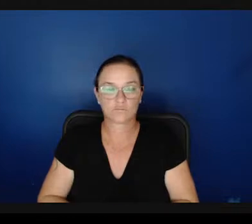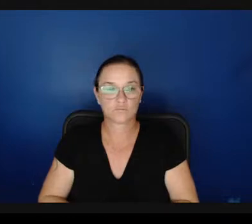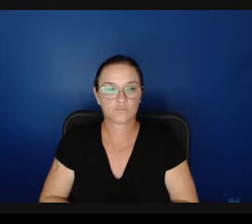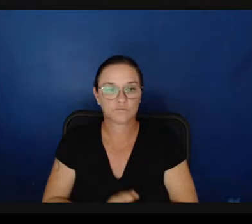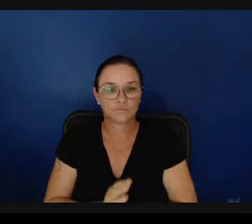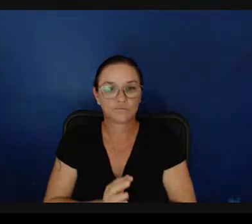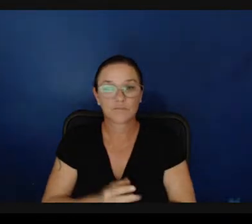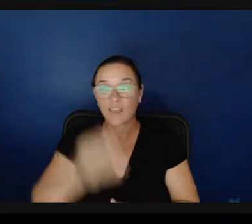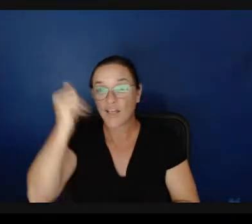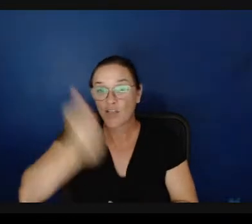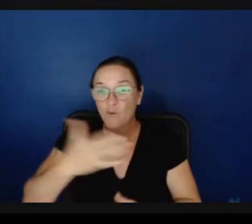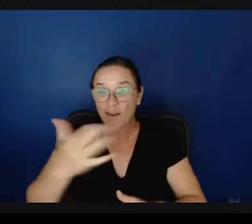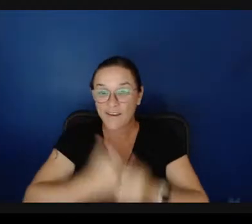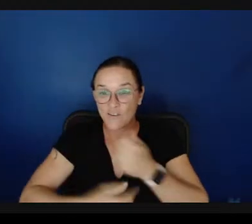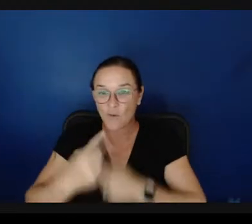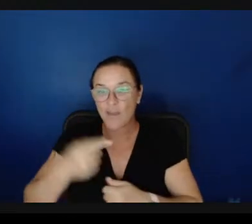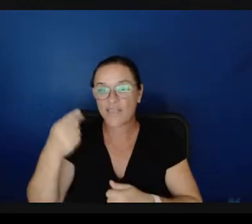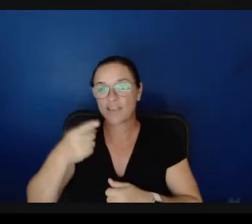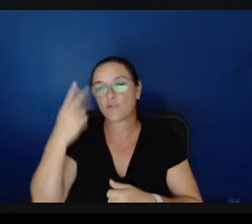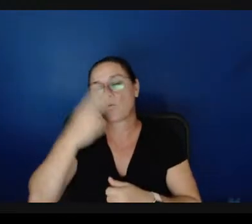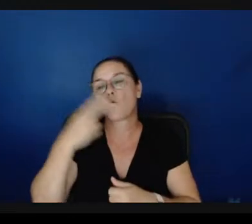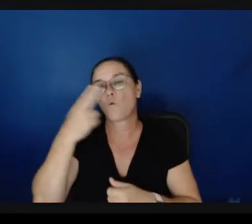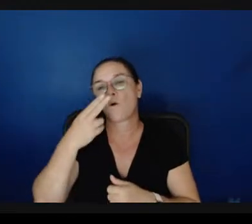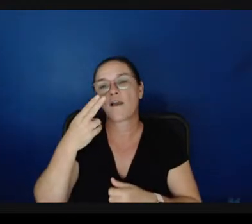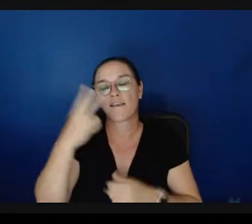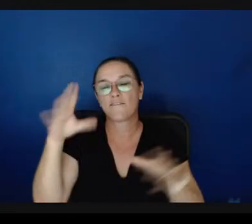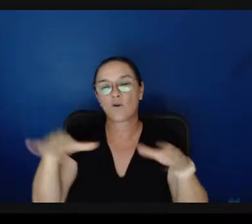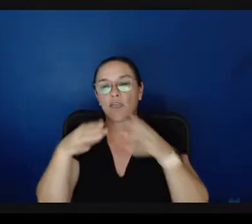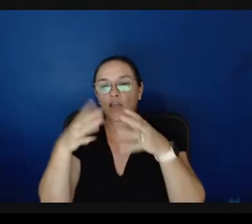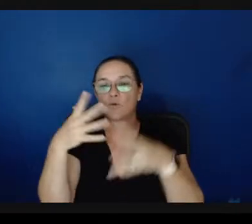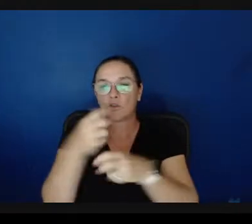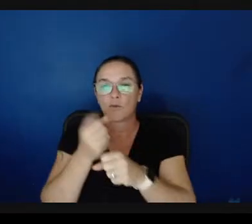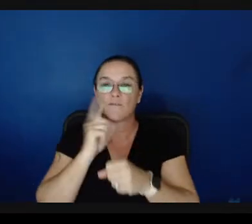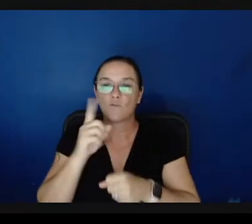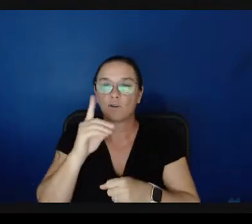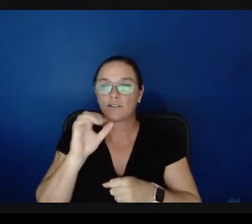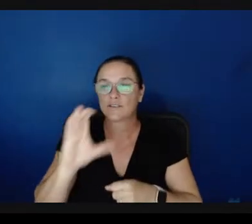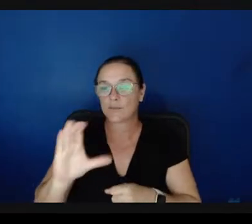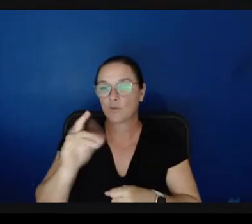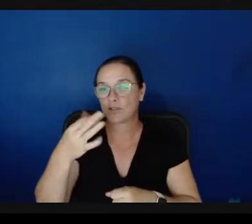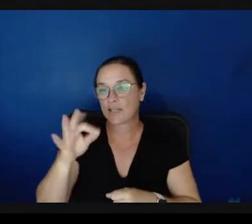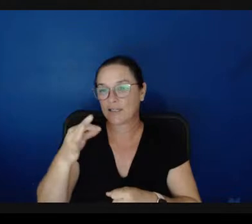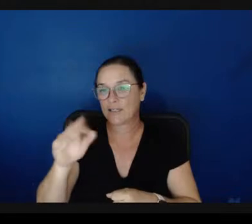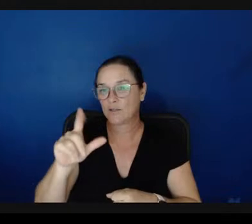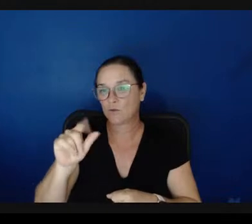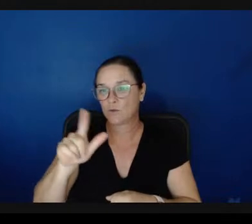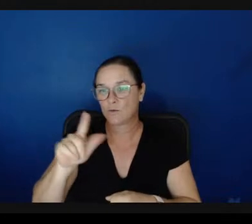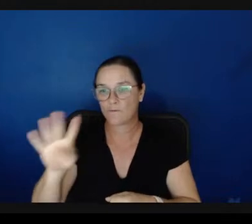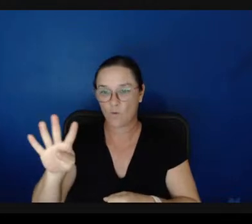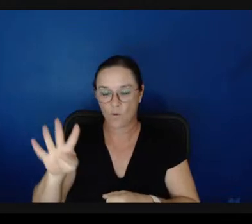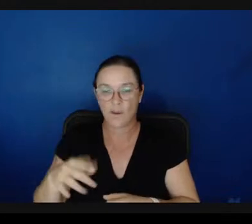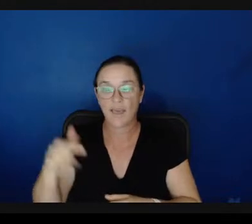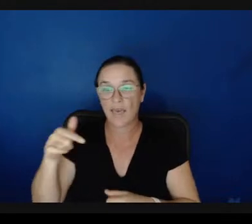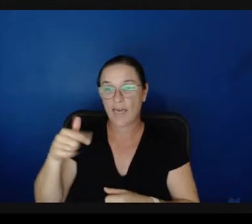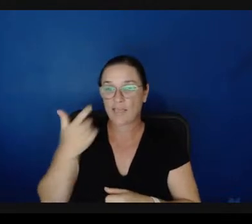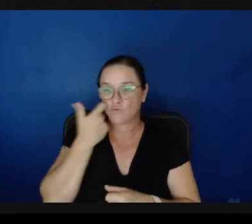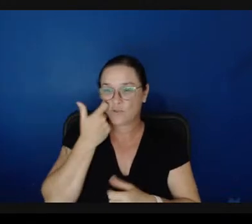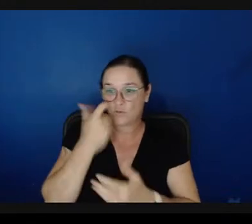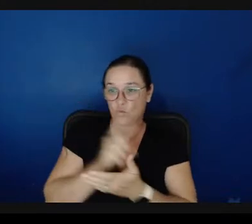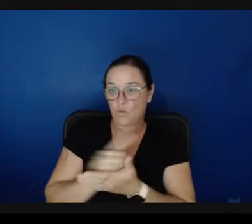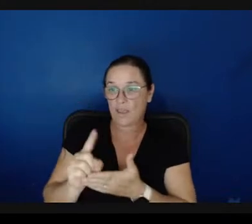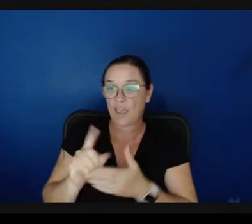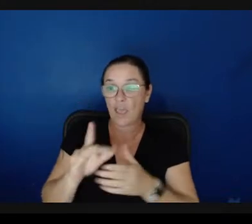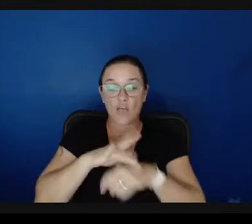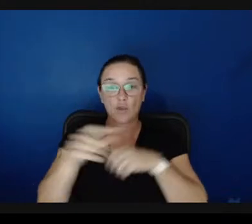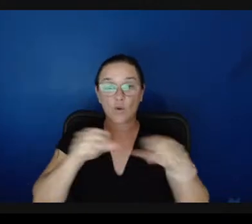Hello, everyone. This is our Hawaiian Volcano Summary for December 19th, 2024. This past week, the earthquakes on